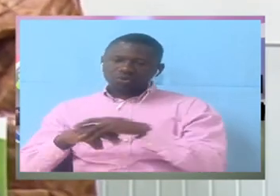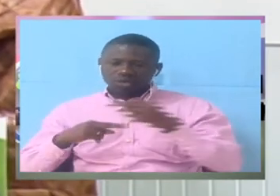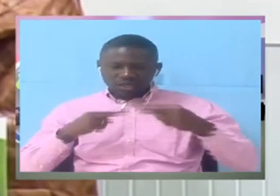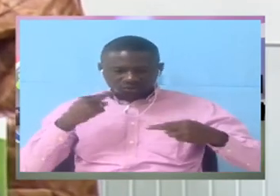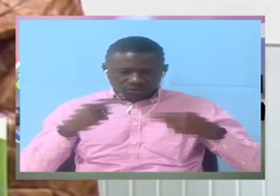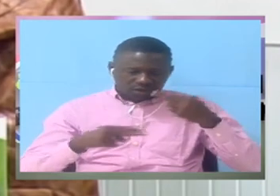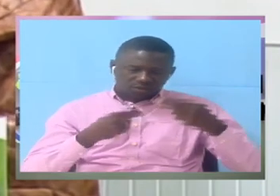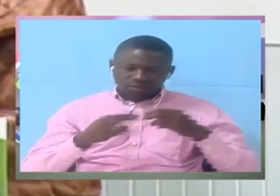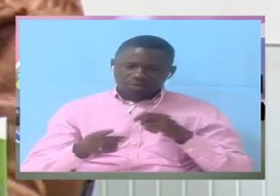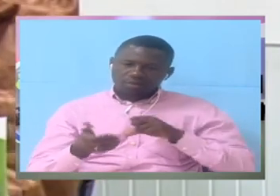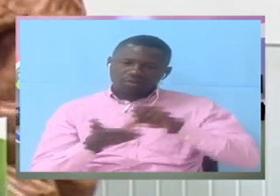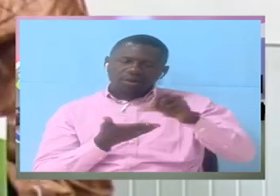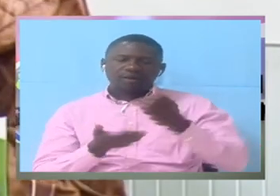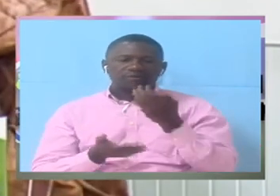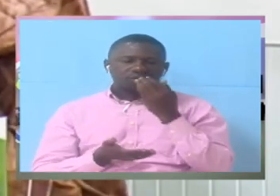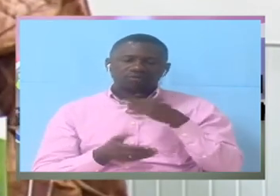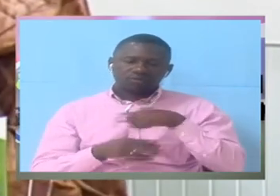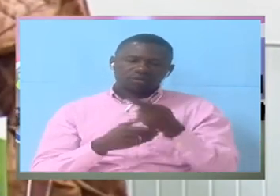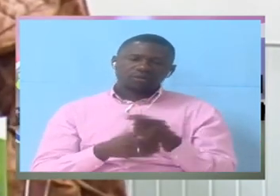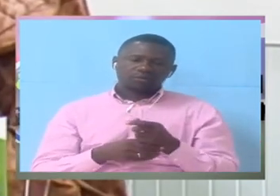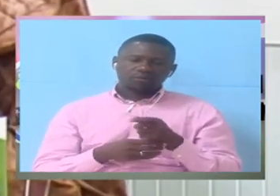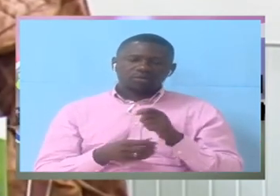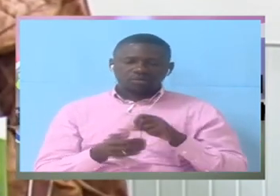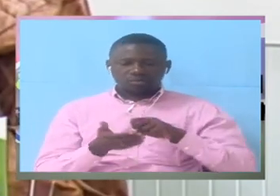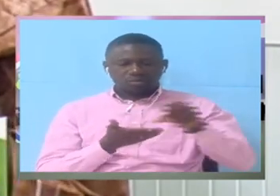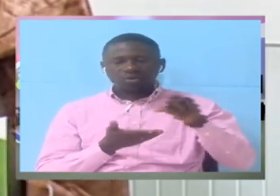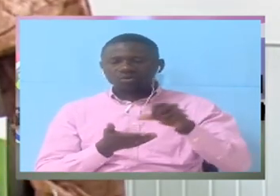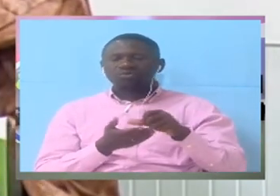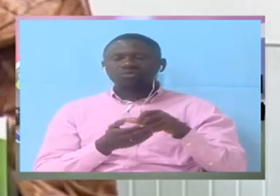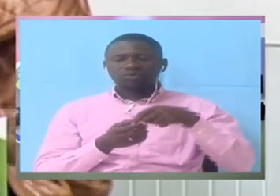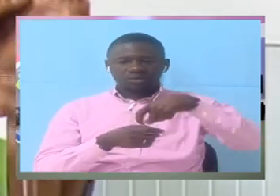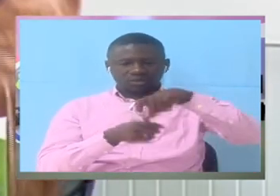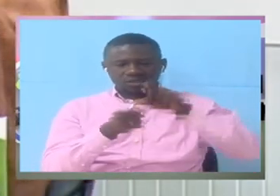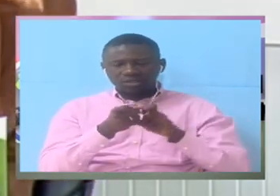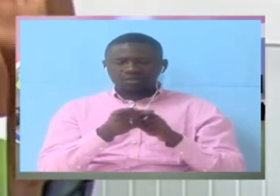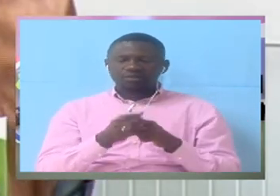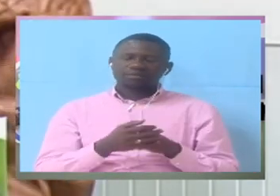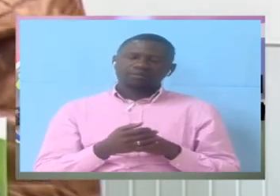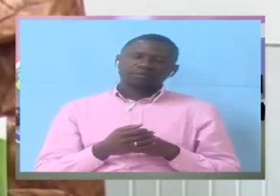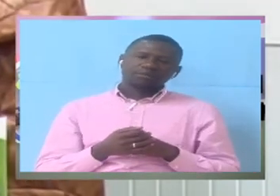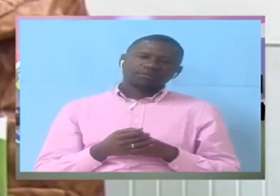took us to the restaurant and bought us food and bought us drinks.